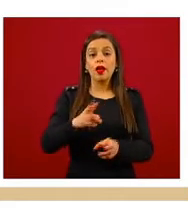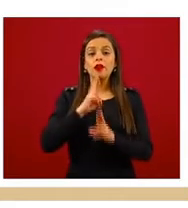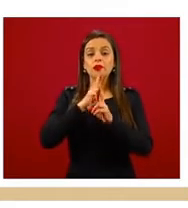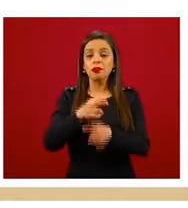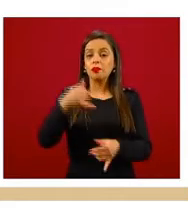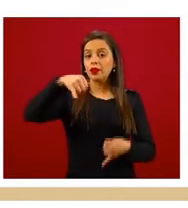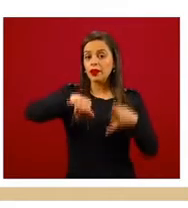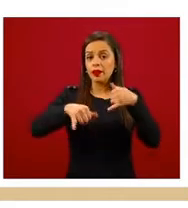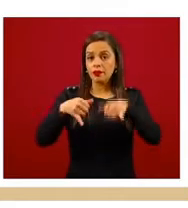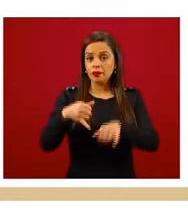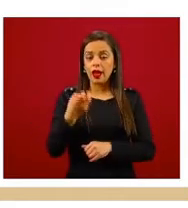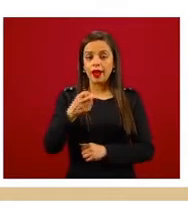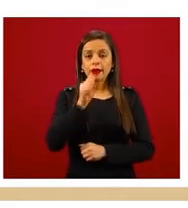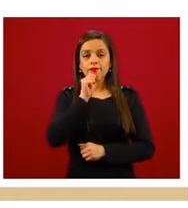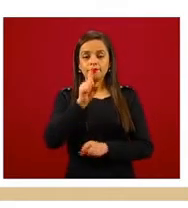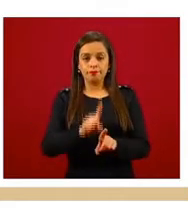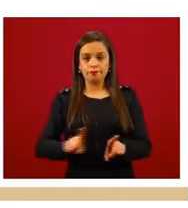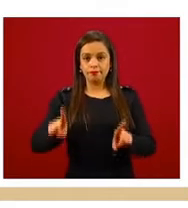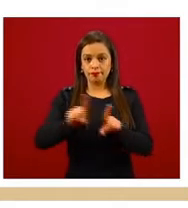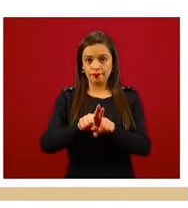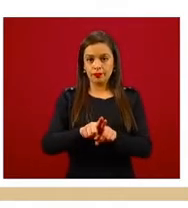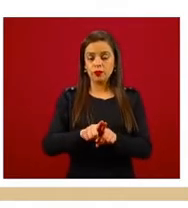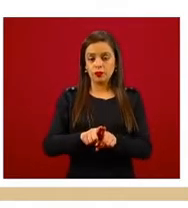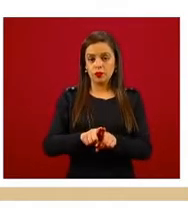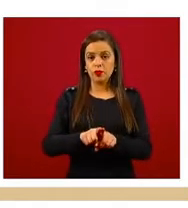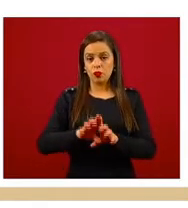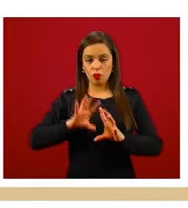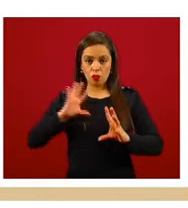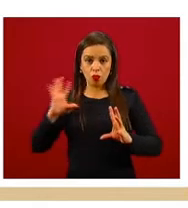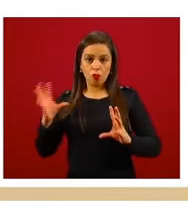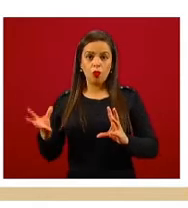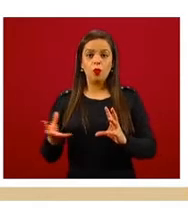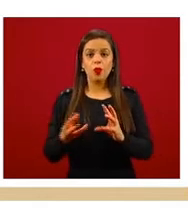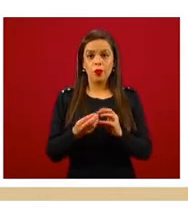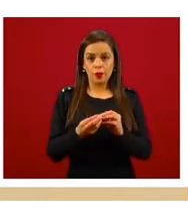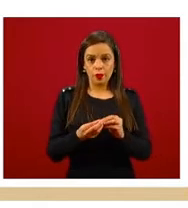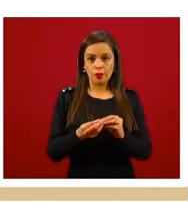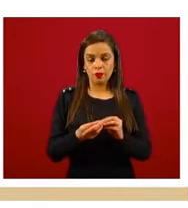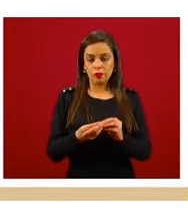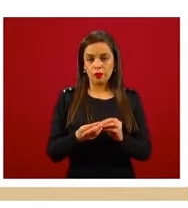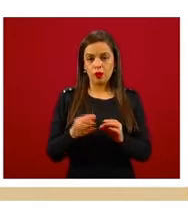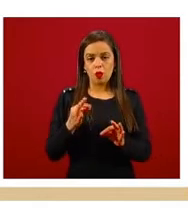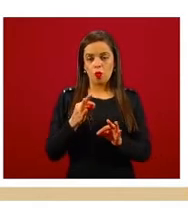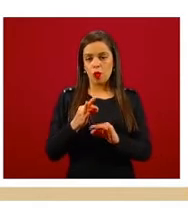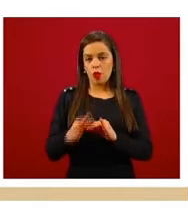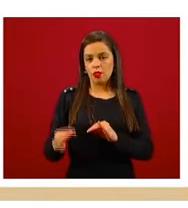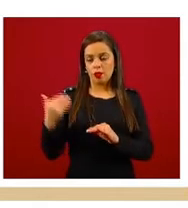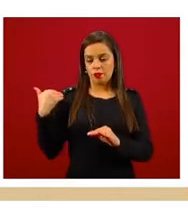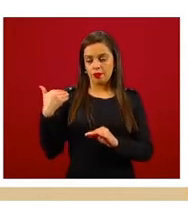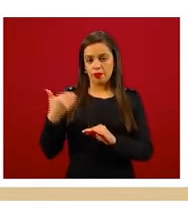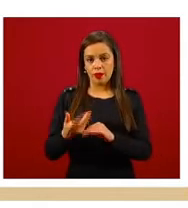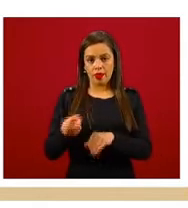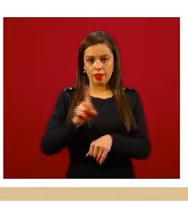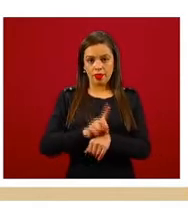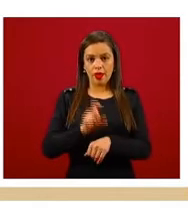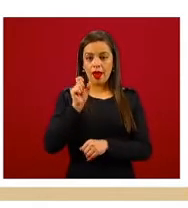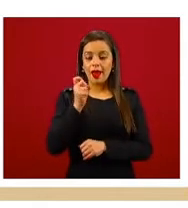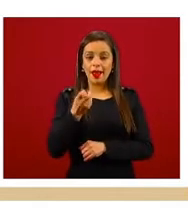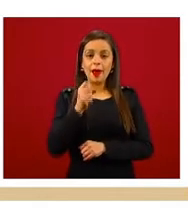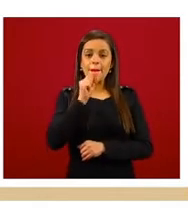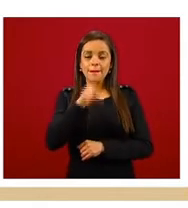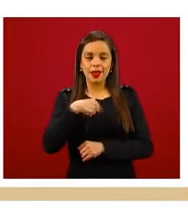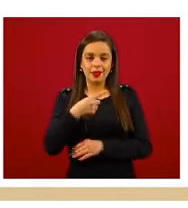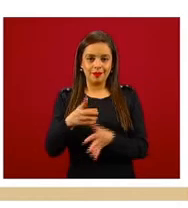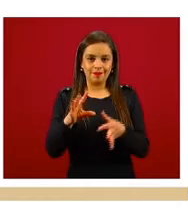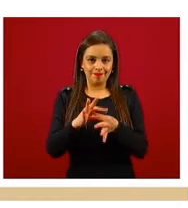the pending confirmation cases that we have, and we are experiencing the same phenomenon. They are cumulative in the past few days due to